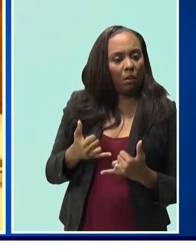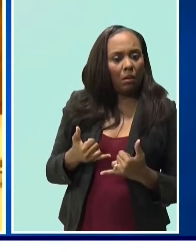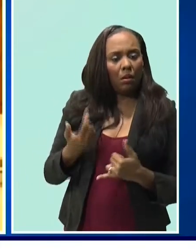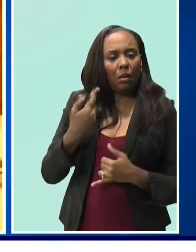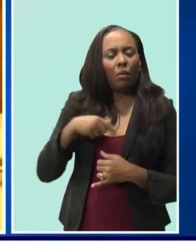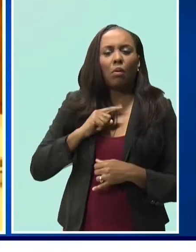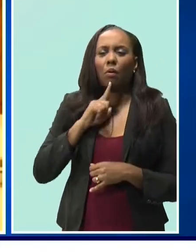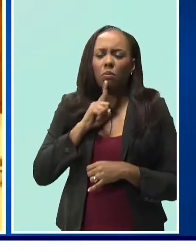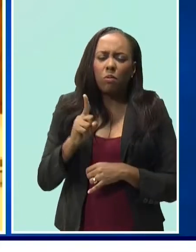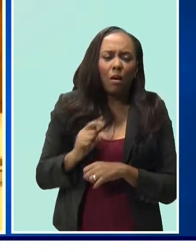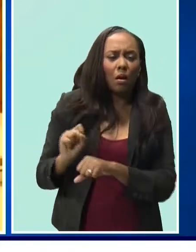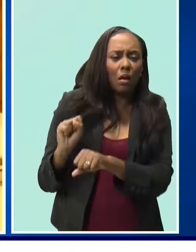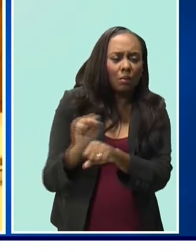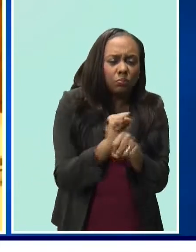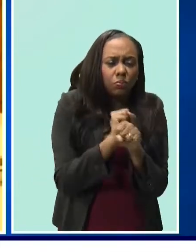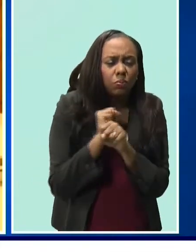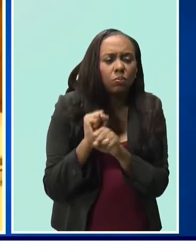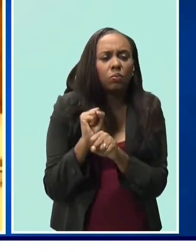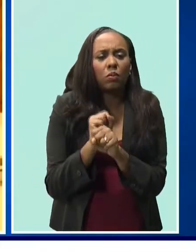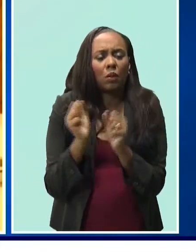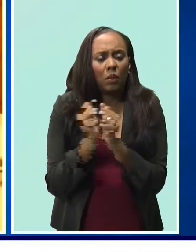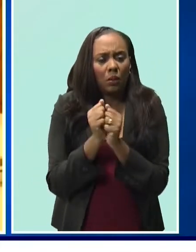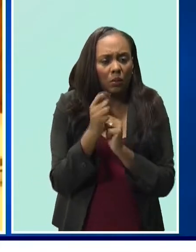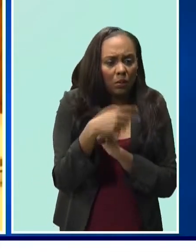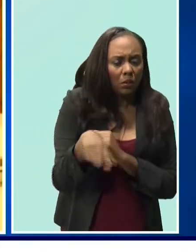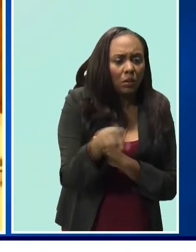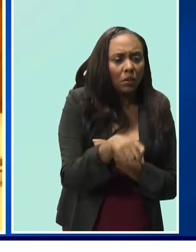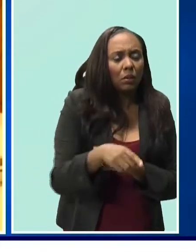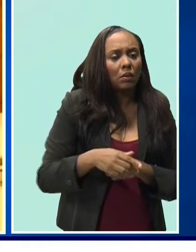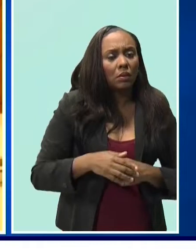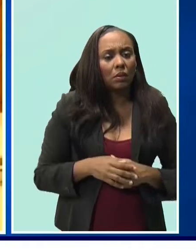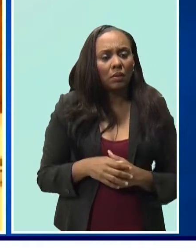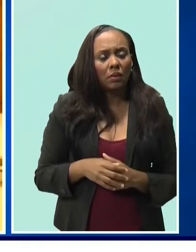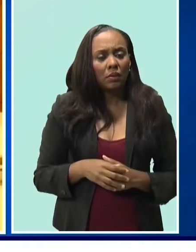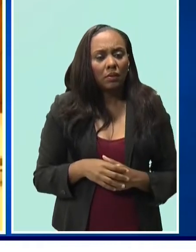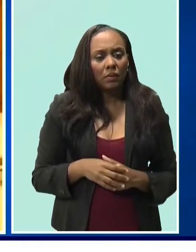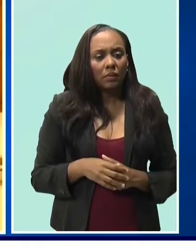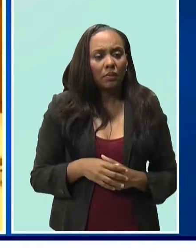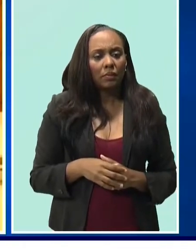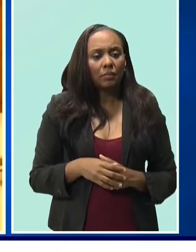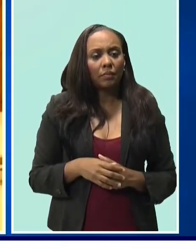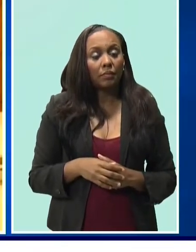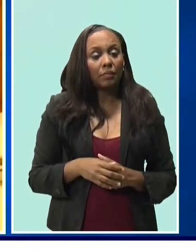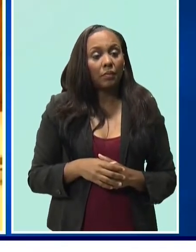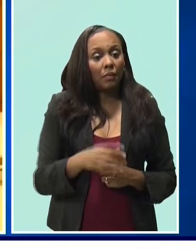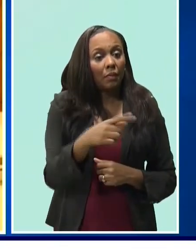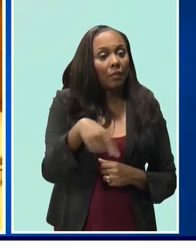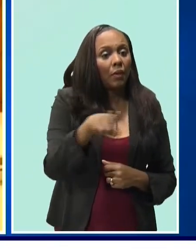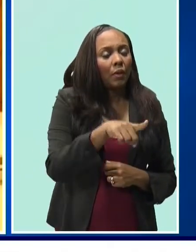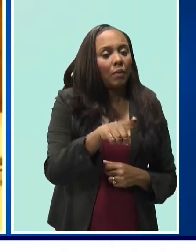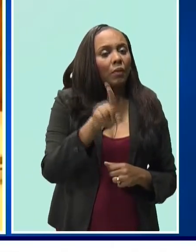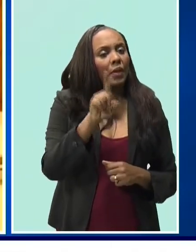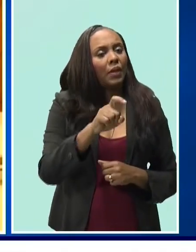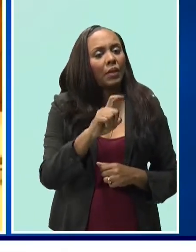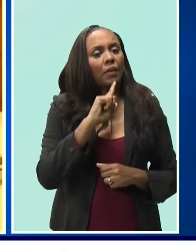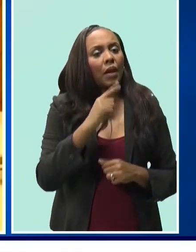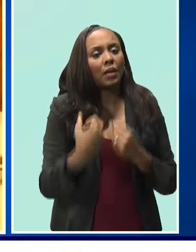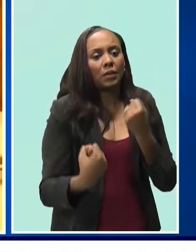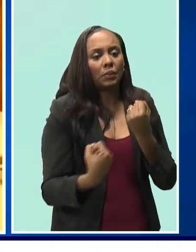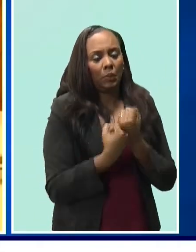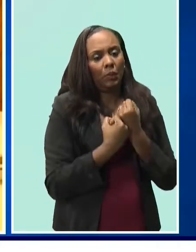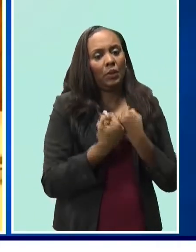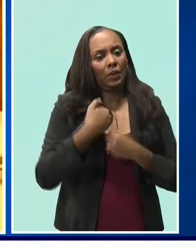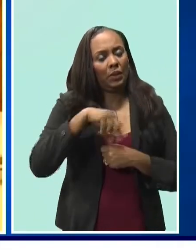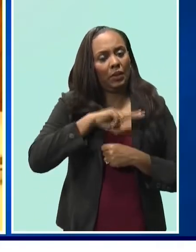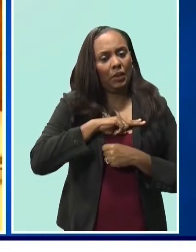work even harder with the public. And I would just like to say that we need the public's cooperation in this. This afternoon, we